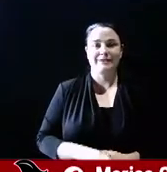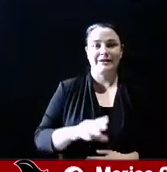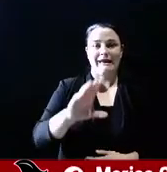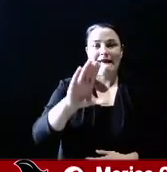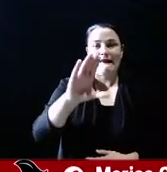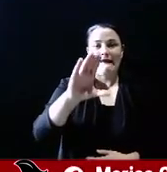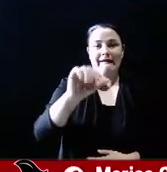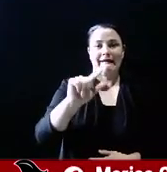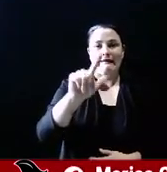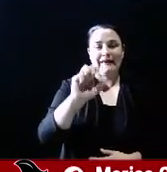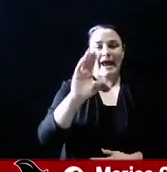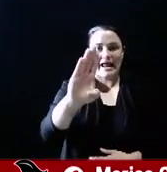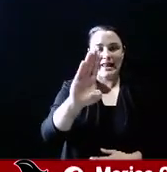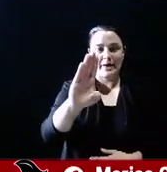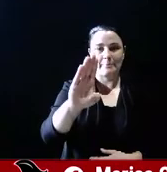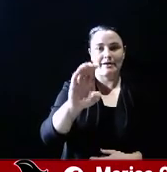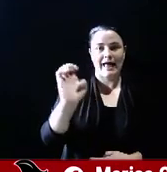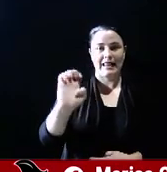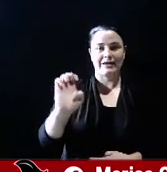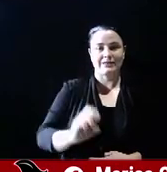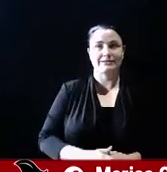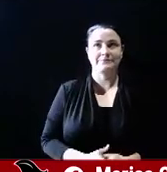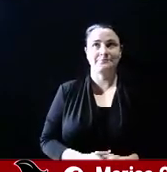Caleb Anthony Elliott.